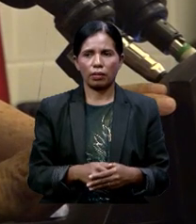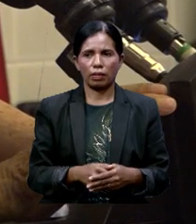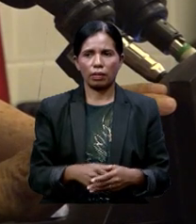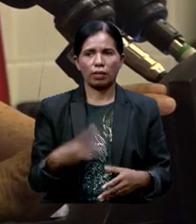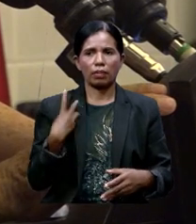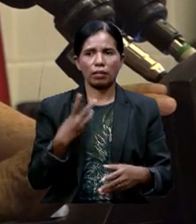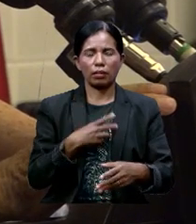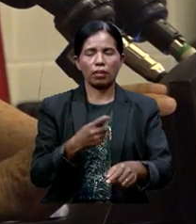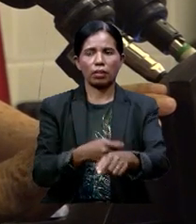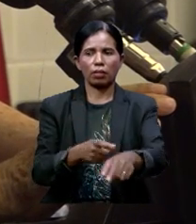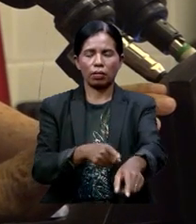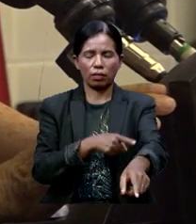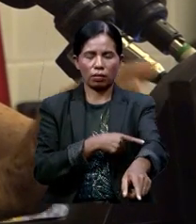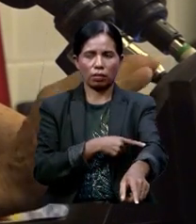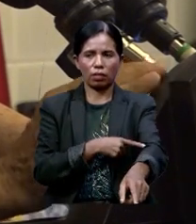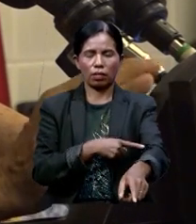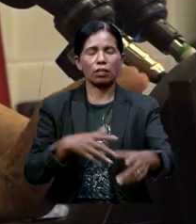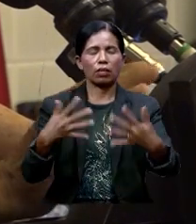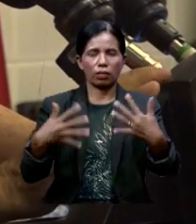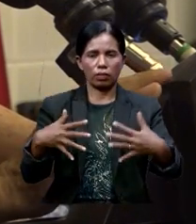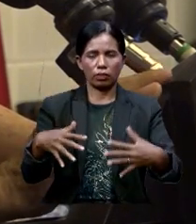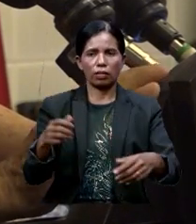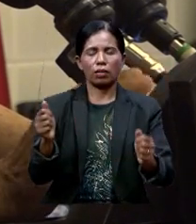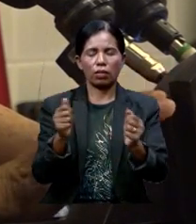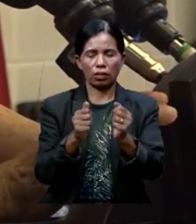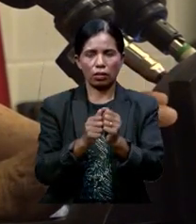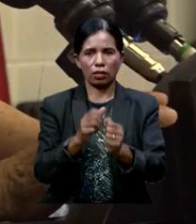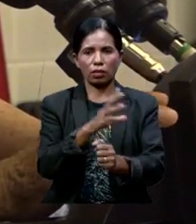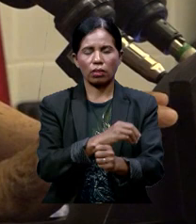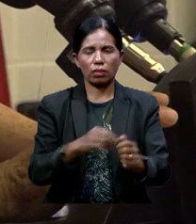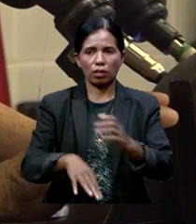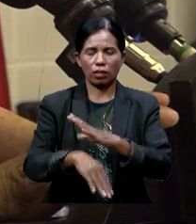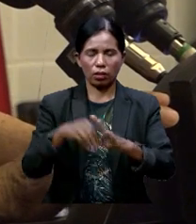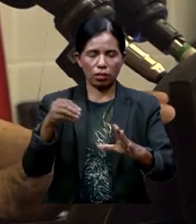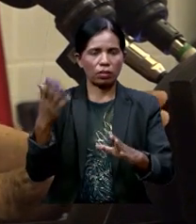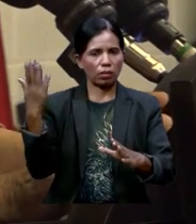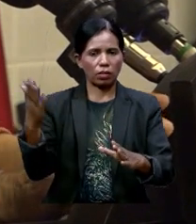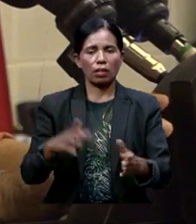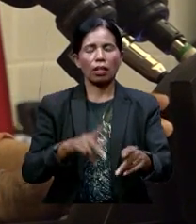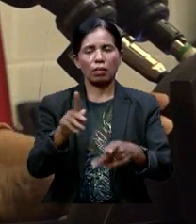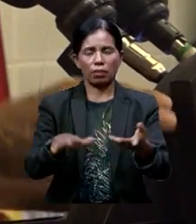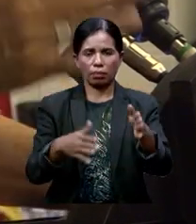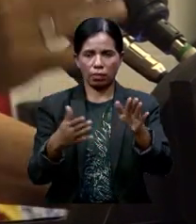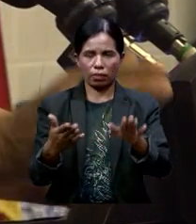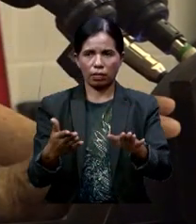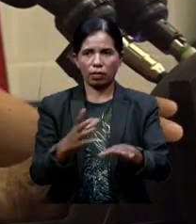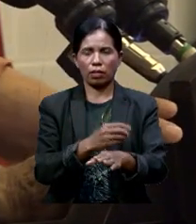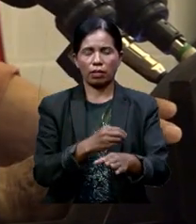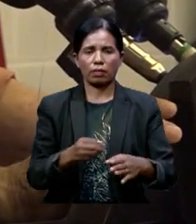a prolonged conflict where all sides, many sides died, and like in